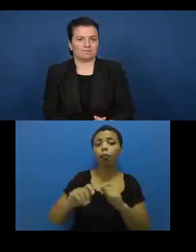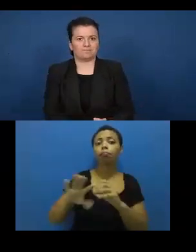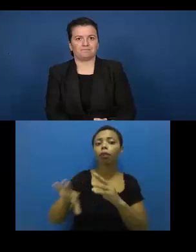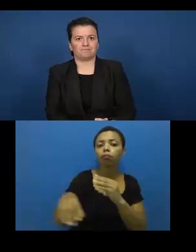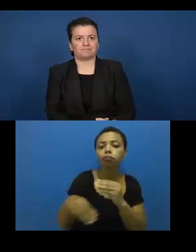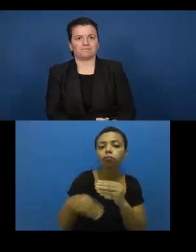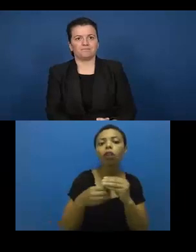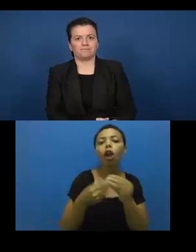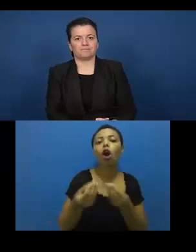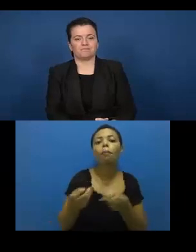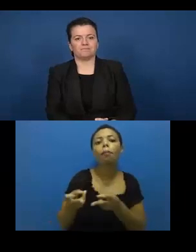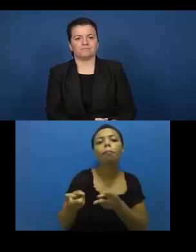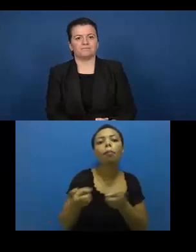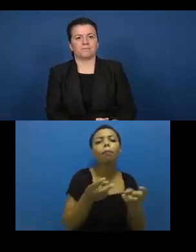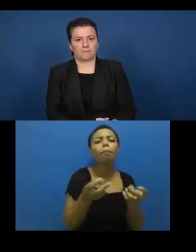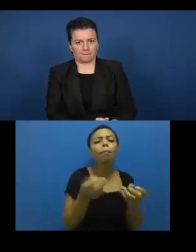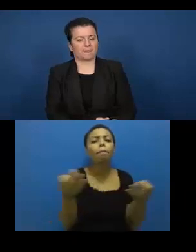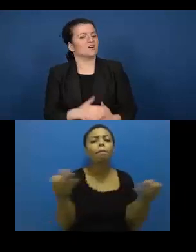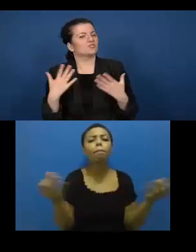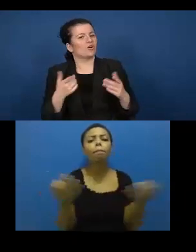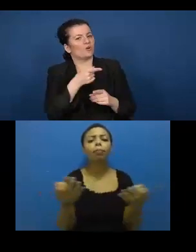perceptibility of the information that we display.